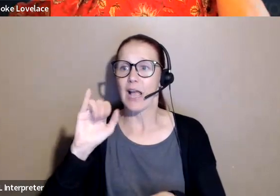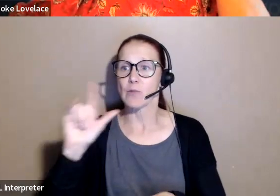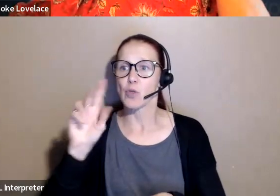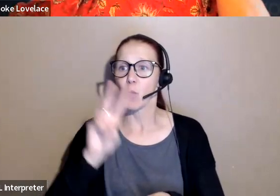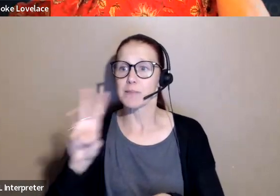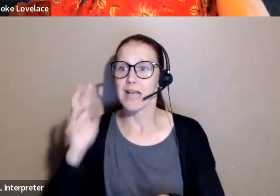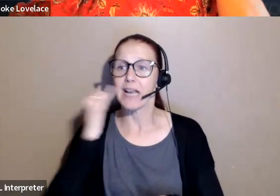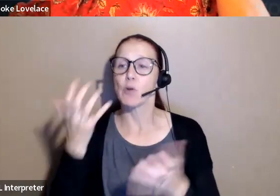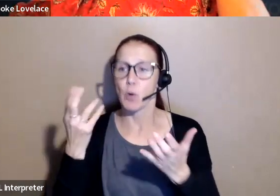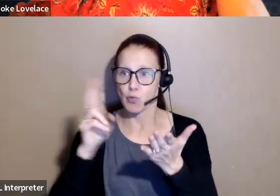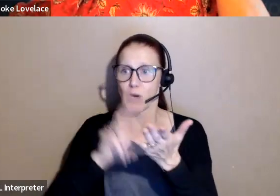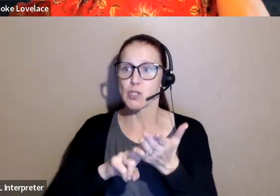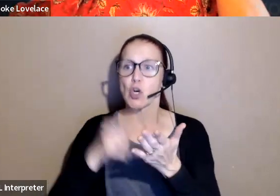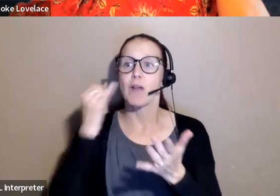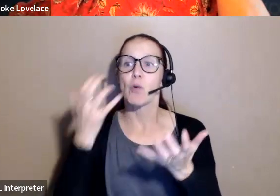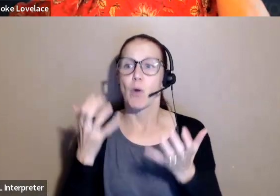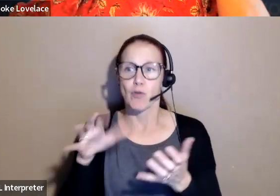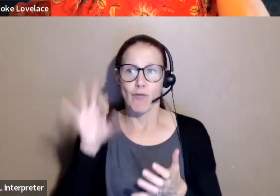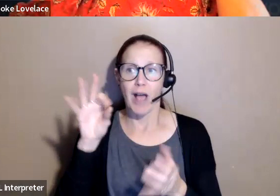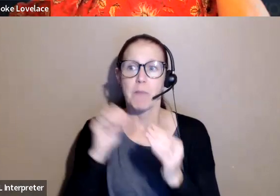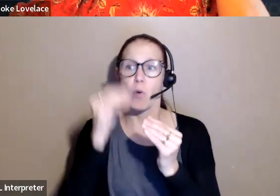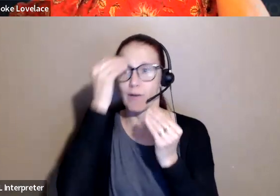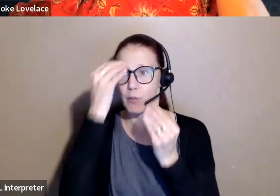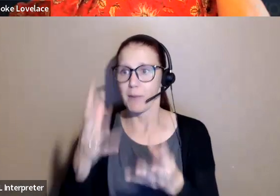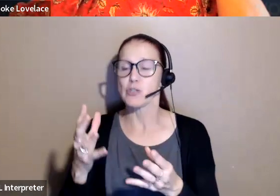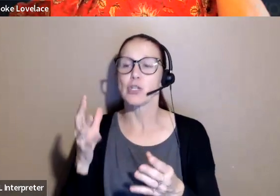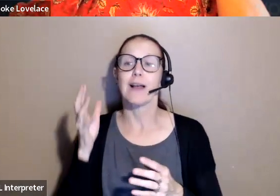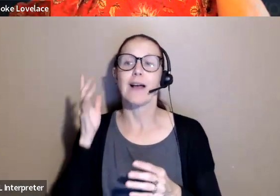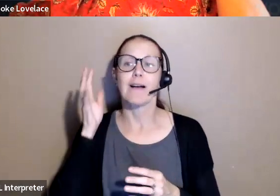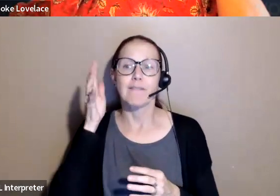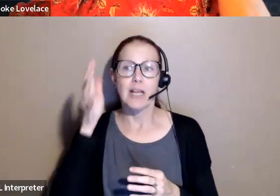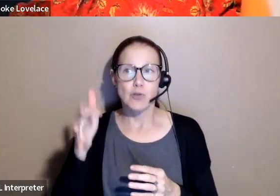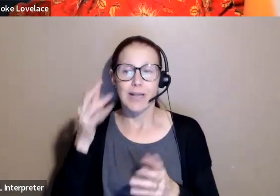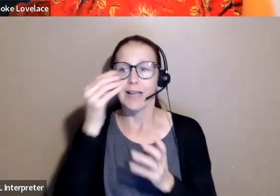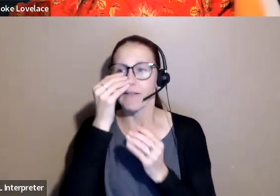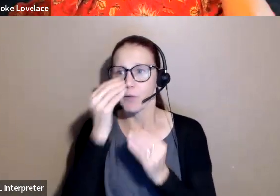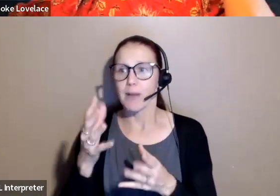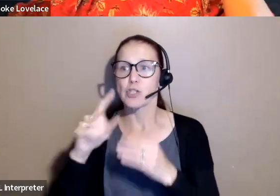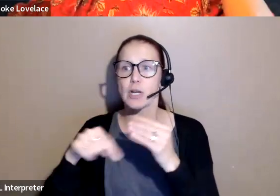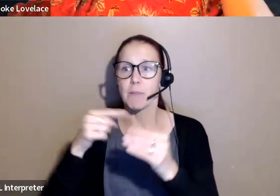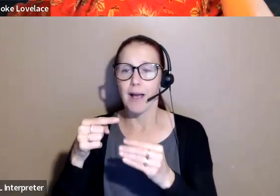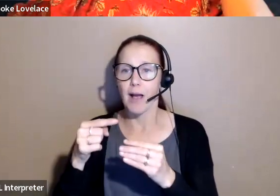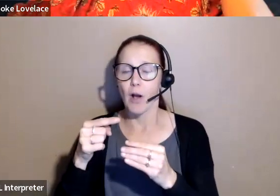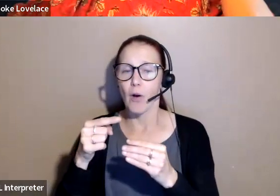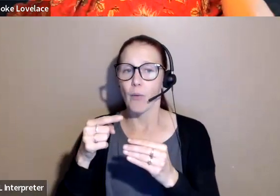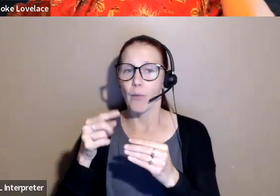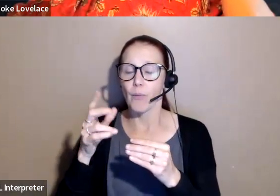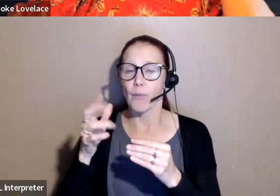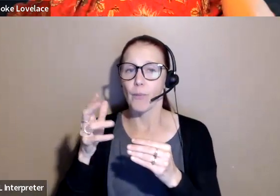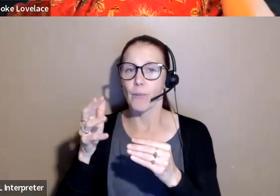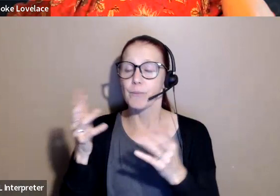want to register for it, if you want to find out more information, eventually information about the